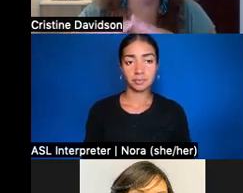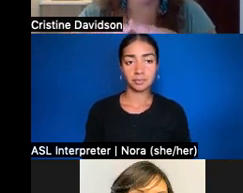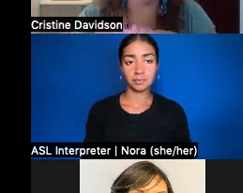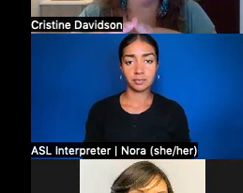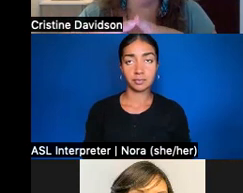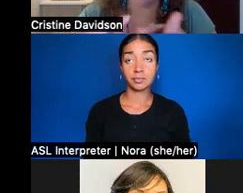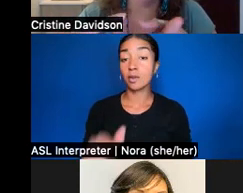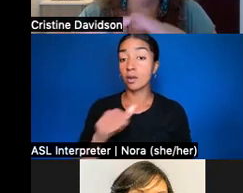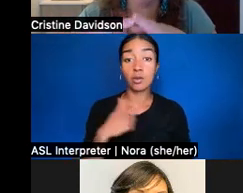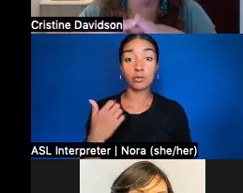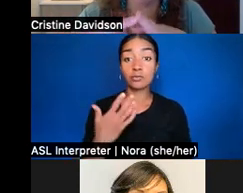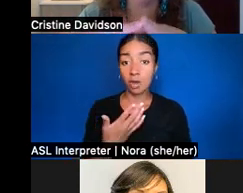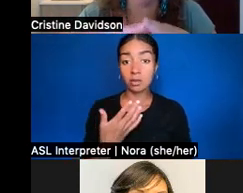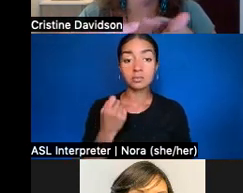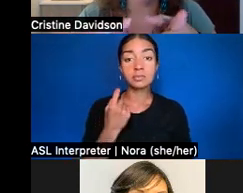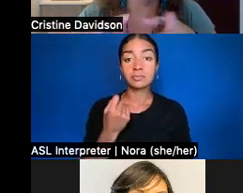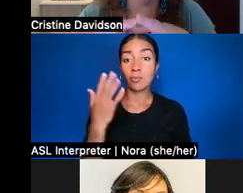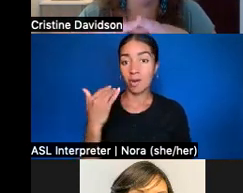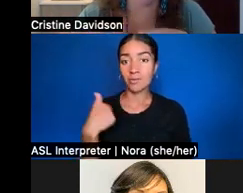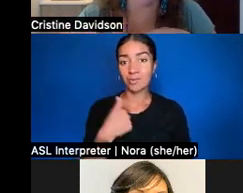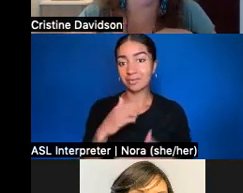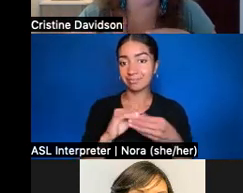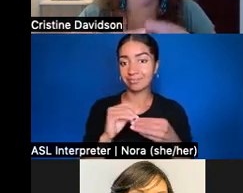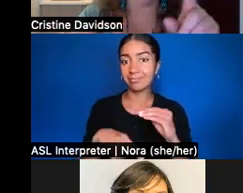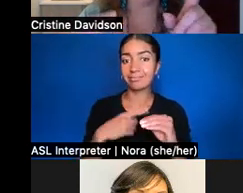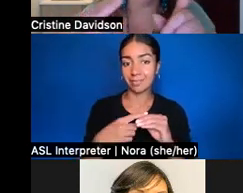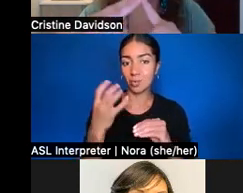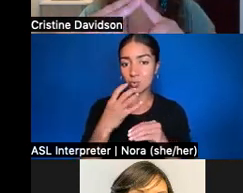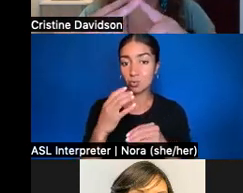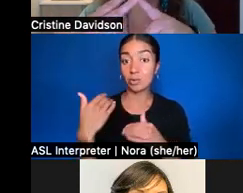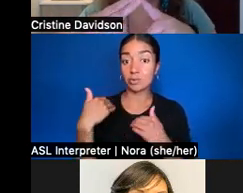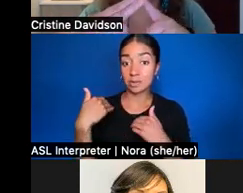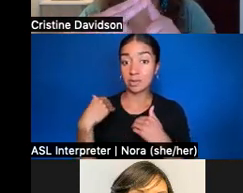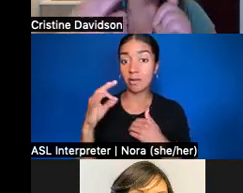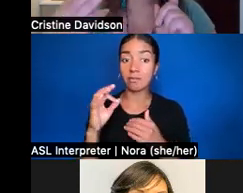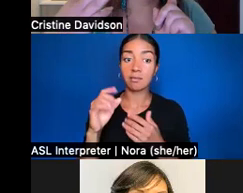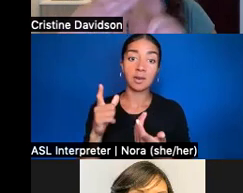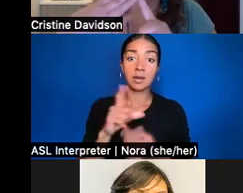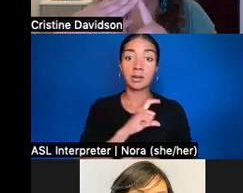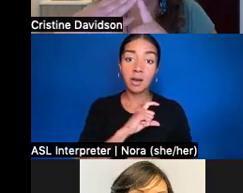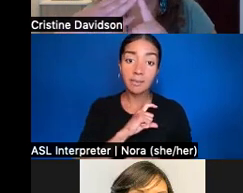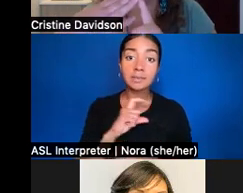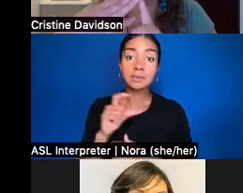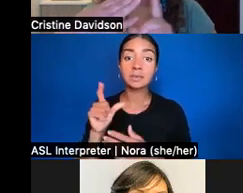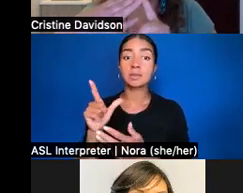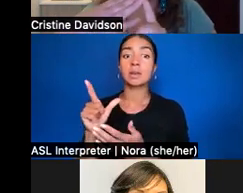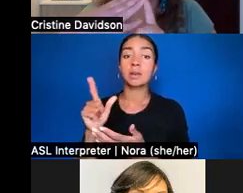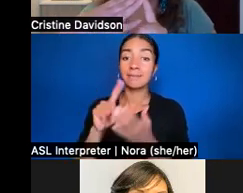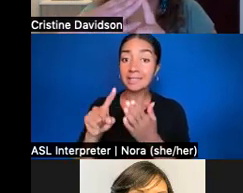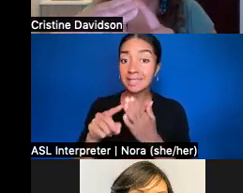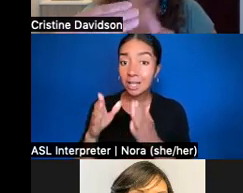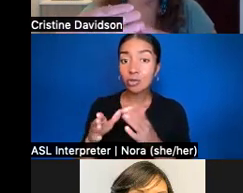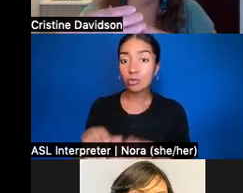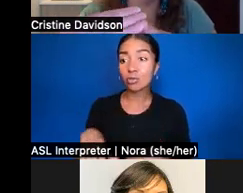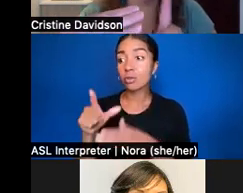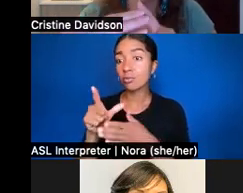the responsibility of law enforcement and those investigators and the prosecutor and the forensic exam.